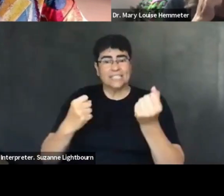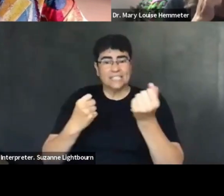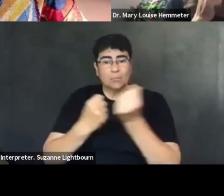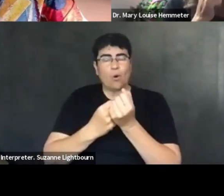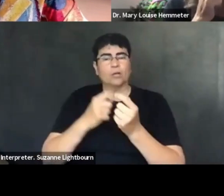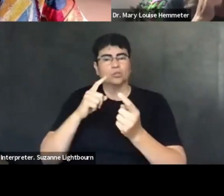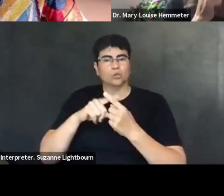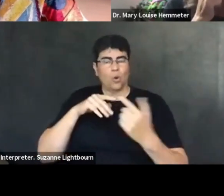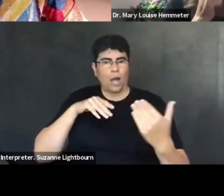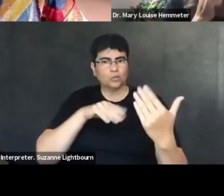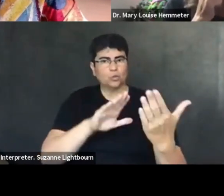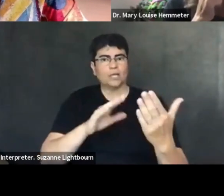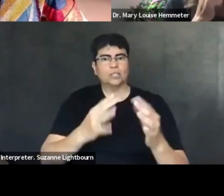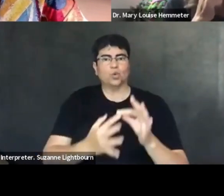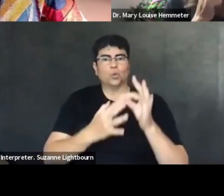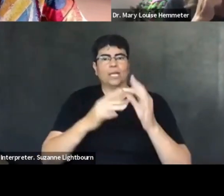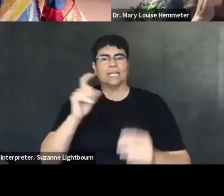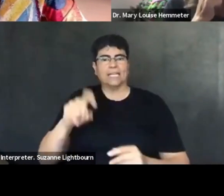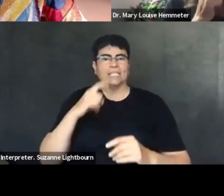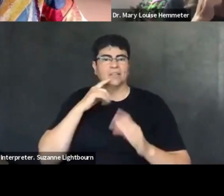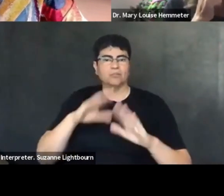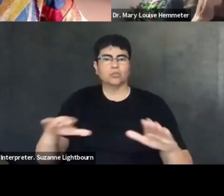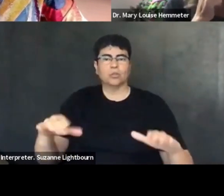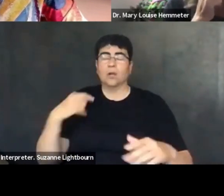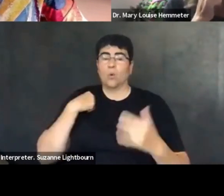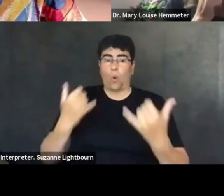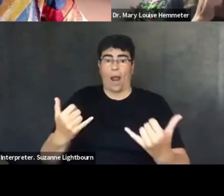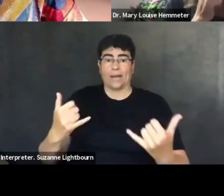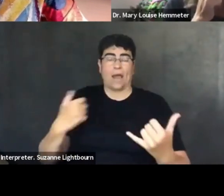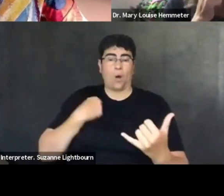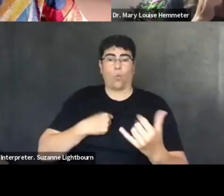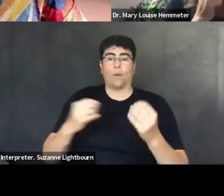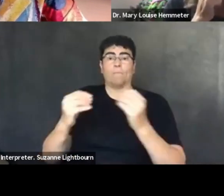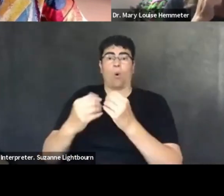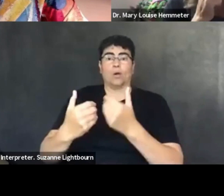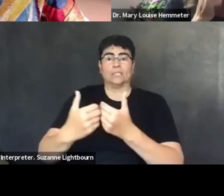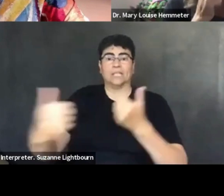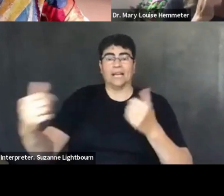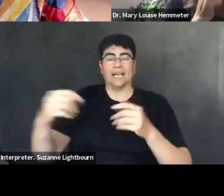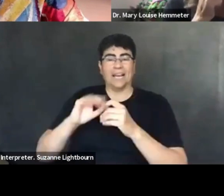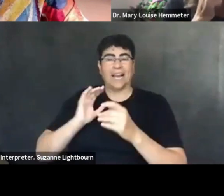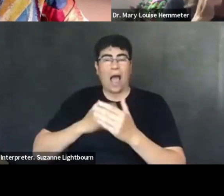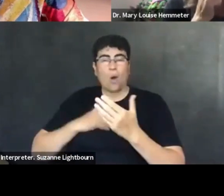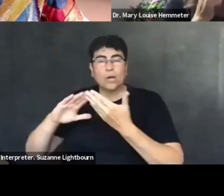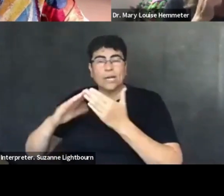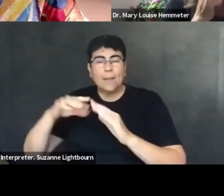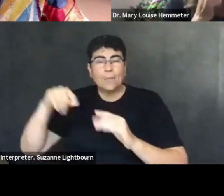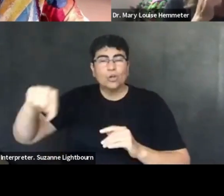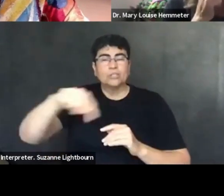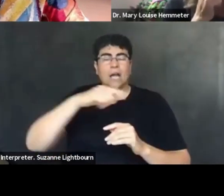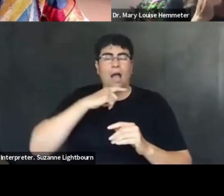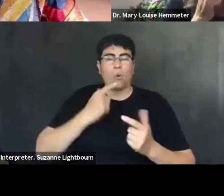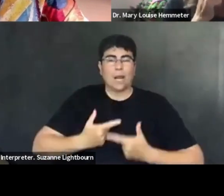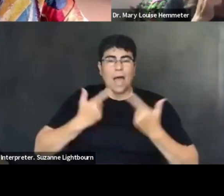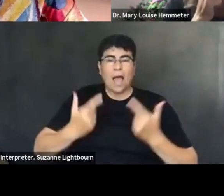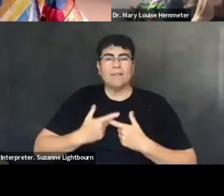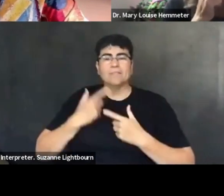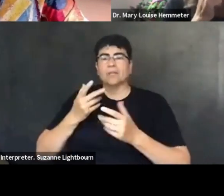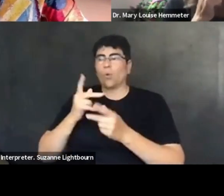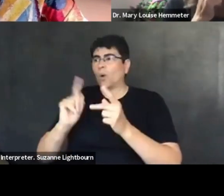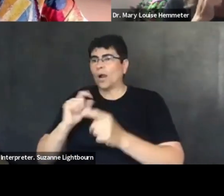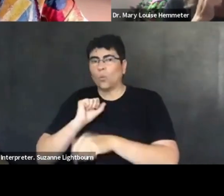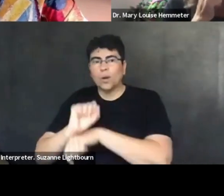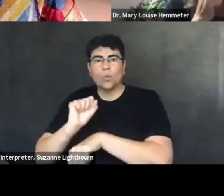needs of children. Right now, we are more segregated in our neighborhoods, in our lives, even in our places of employment